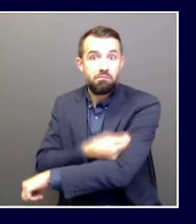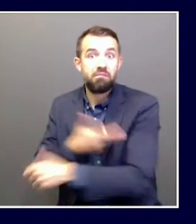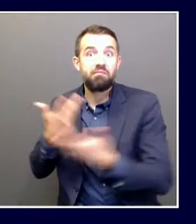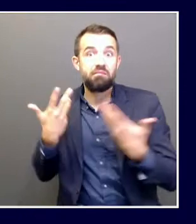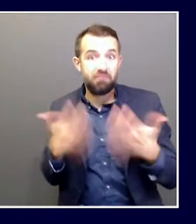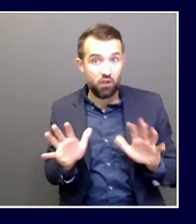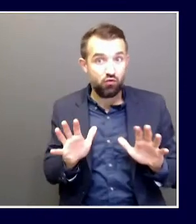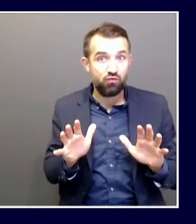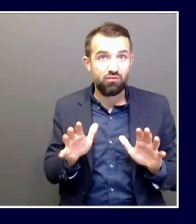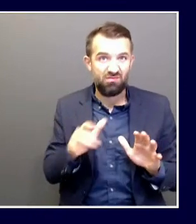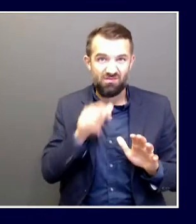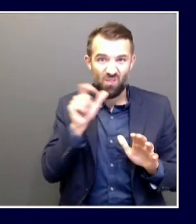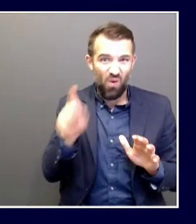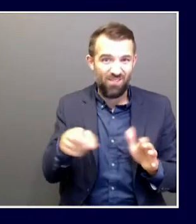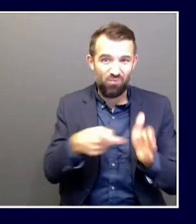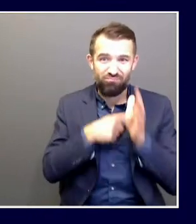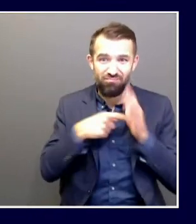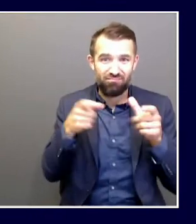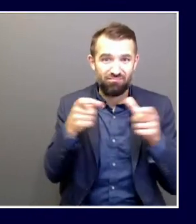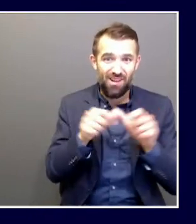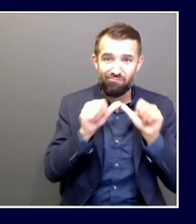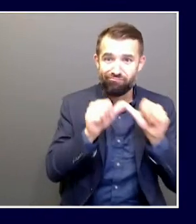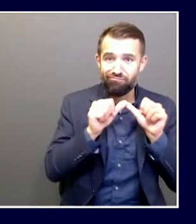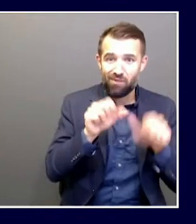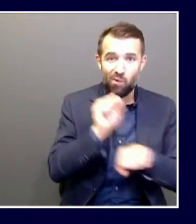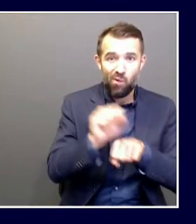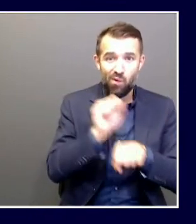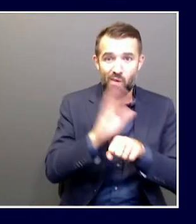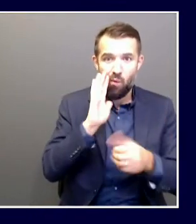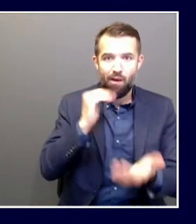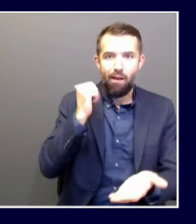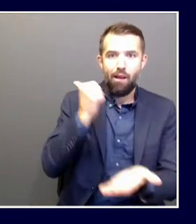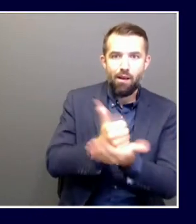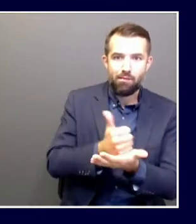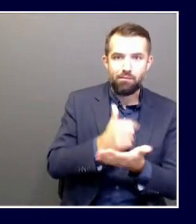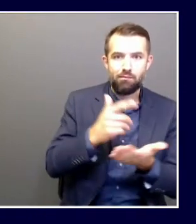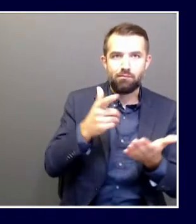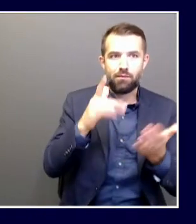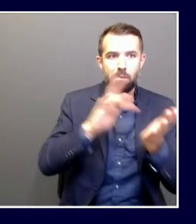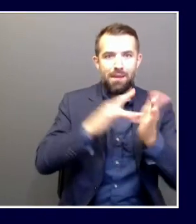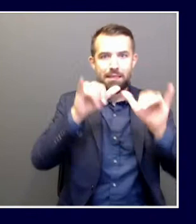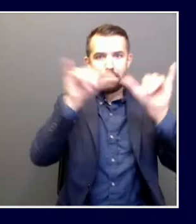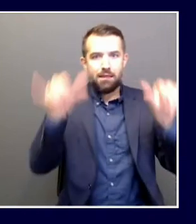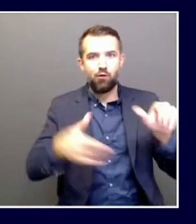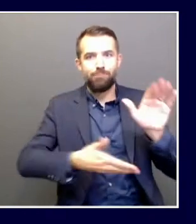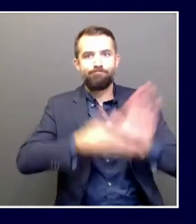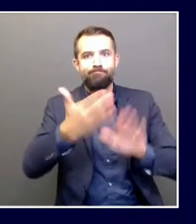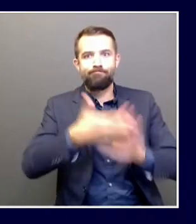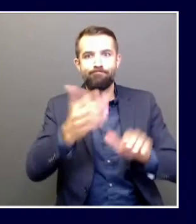facilities. Okay, thank you. Thanks, Patty. Let me go to Patrick Whittle next.